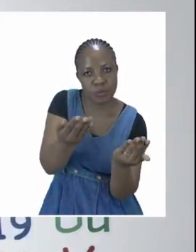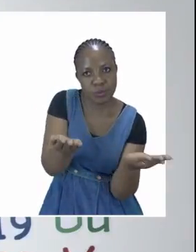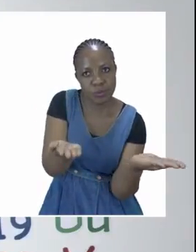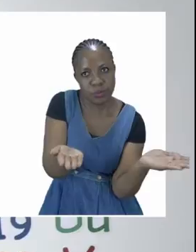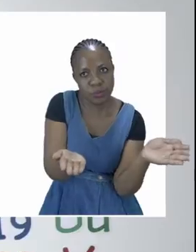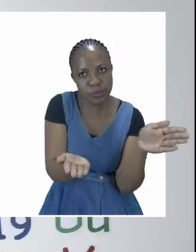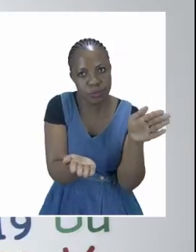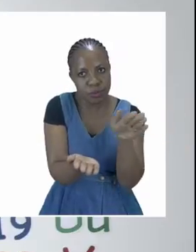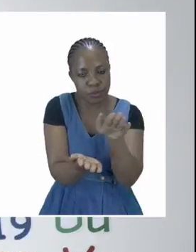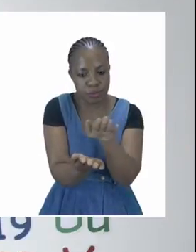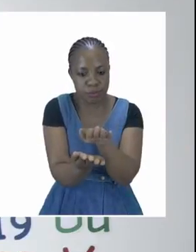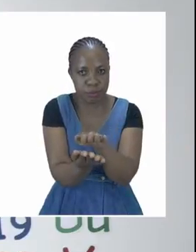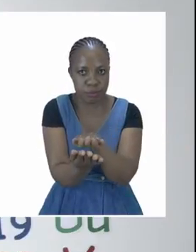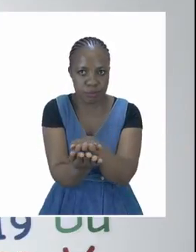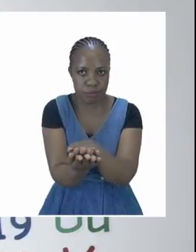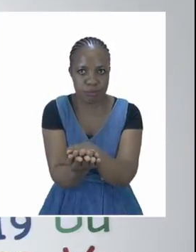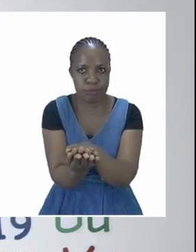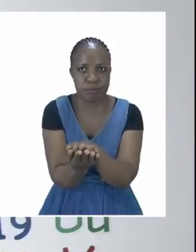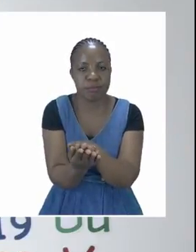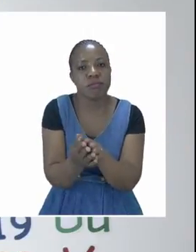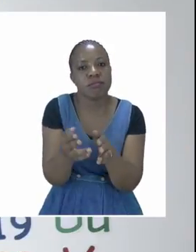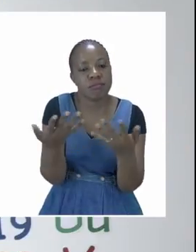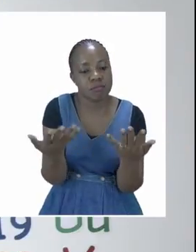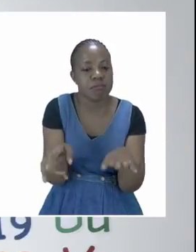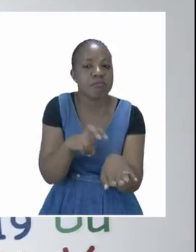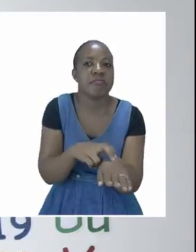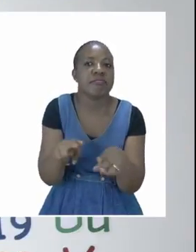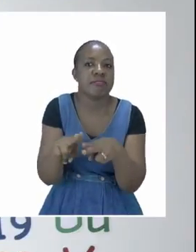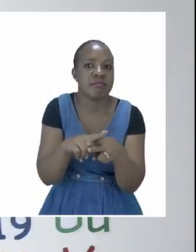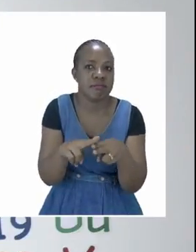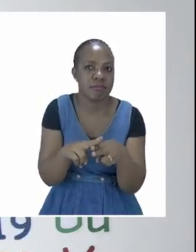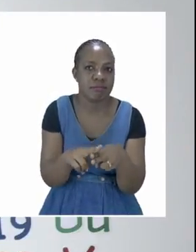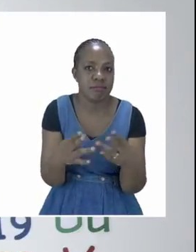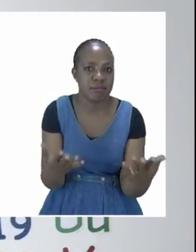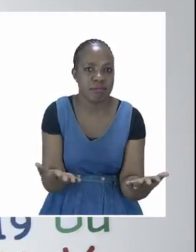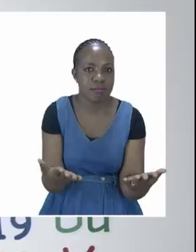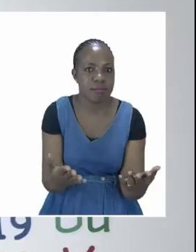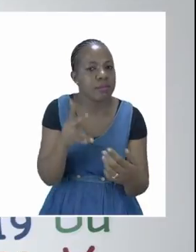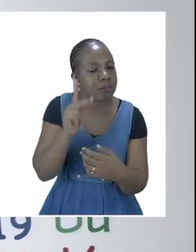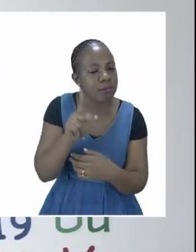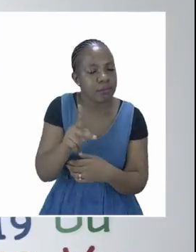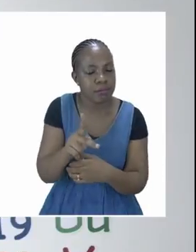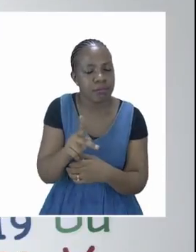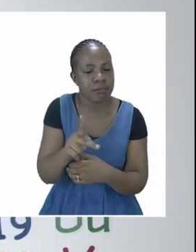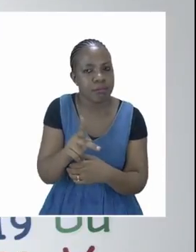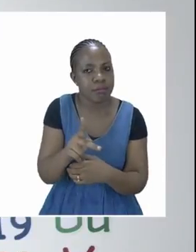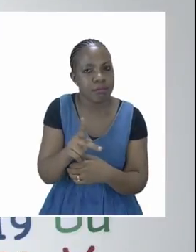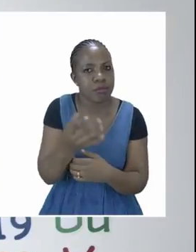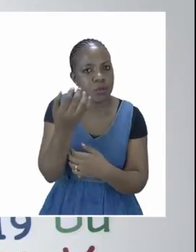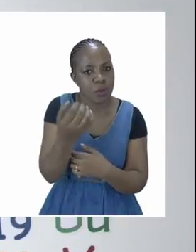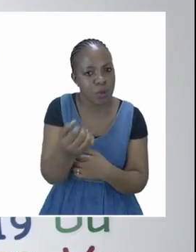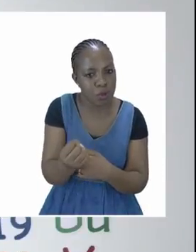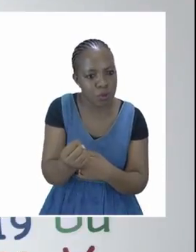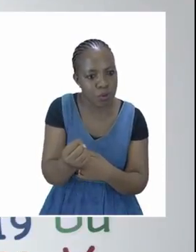it for ready to use. But there is more. We are also available on